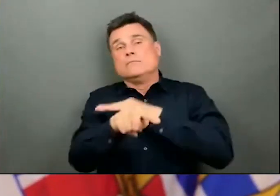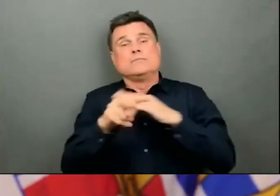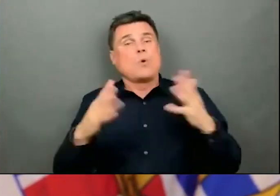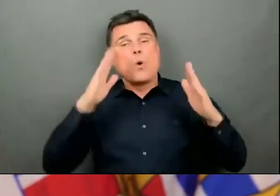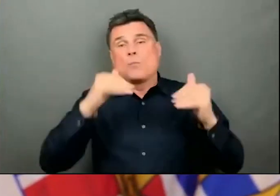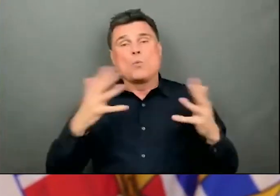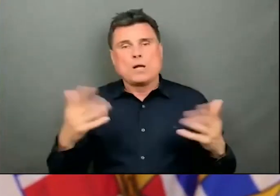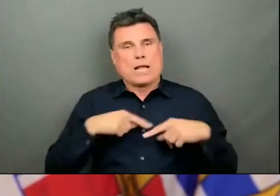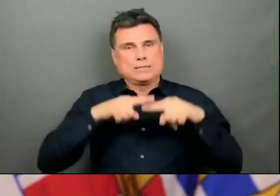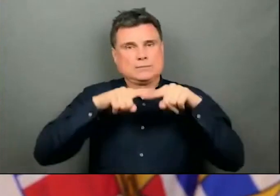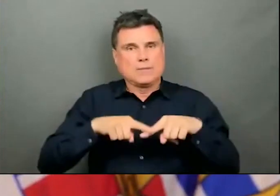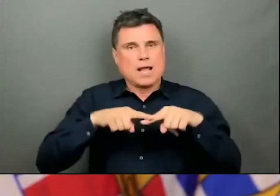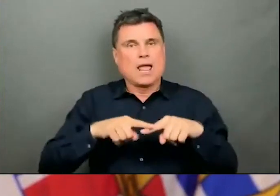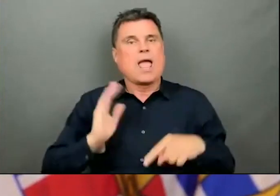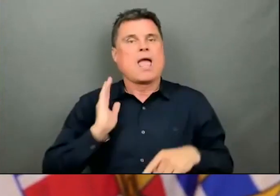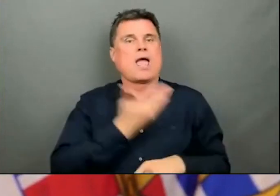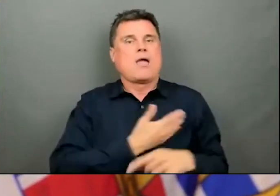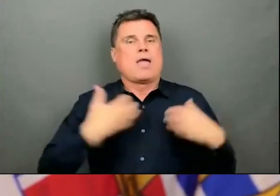everybody to just,